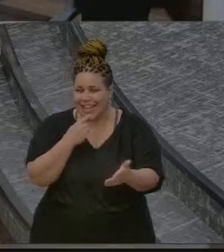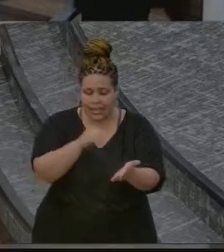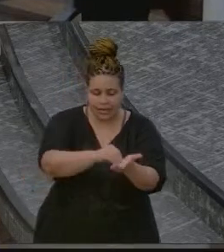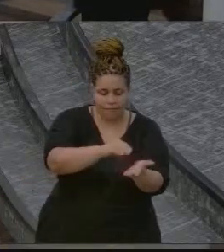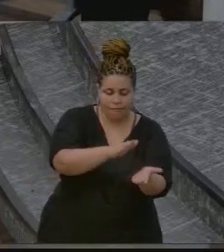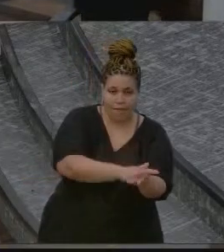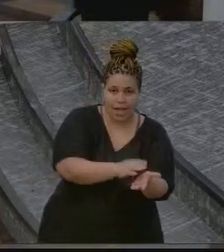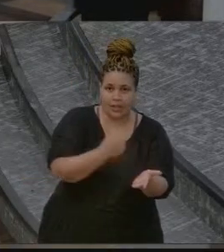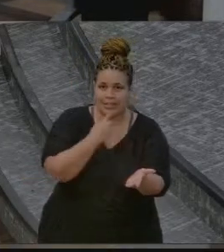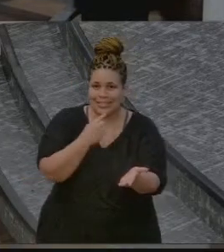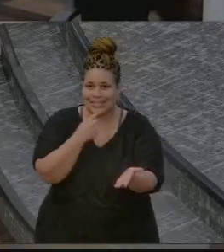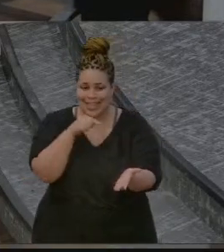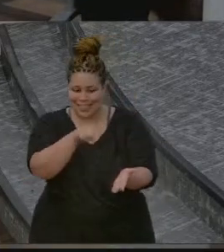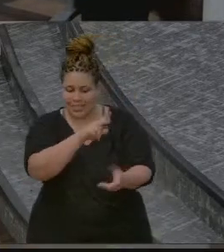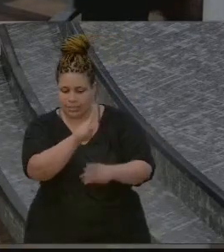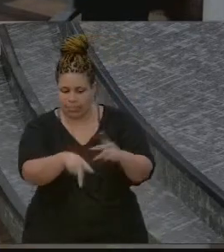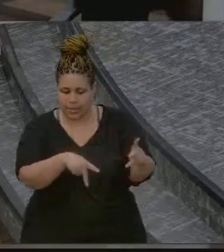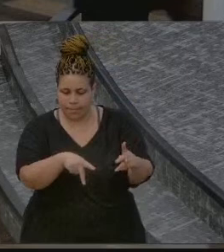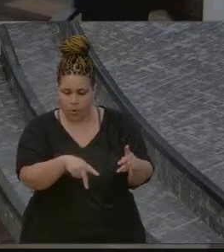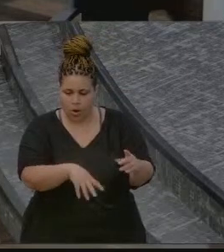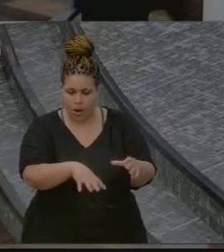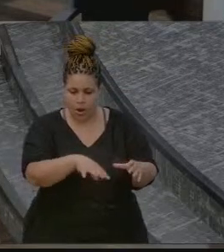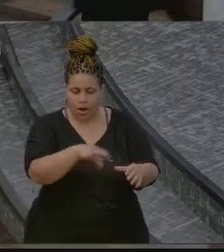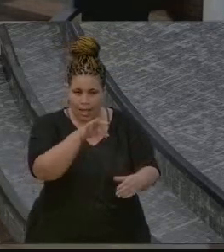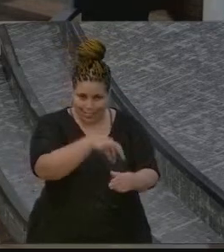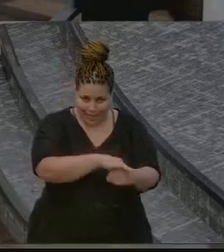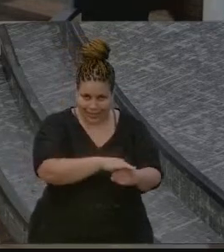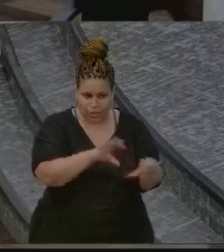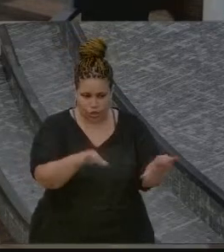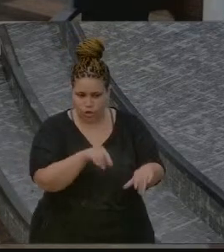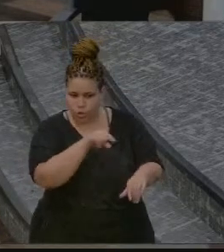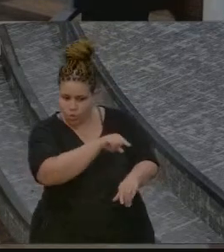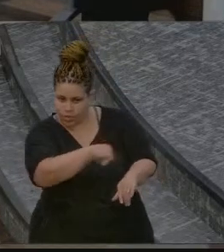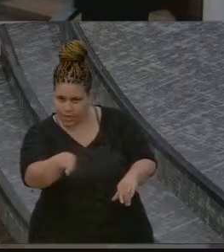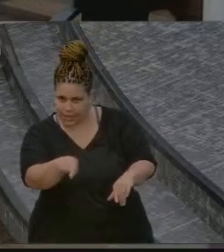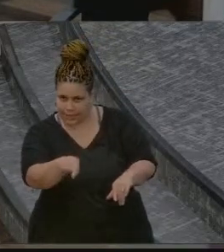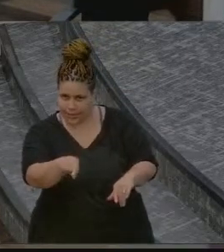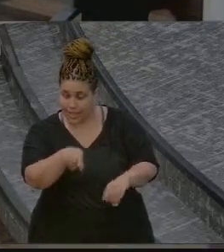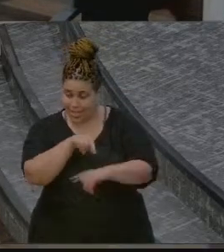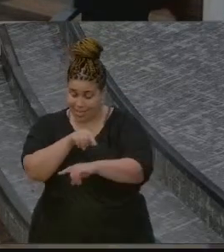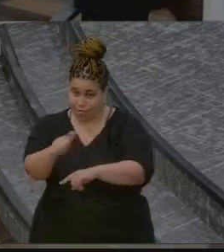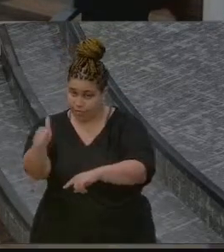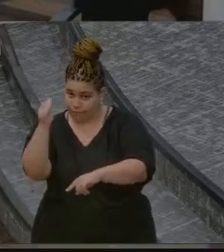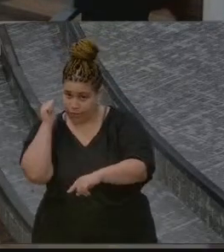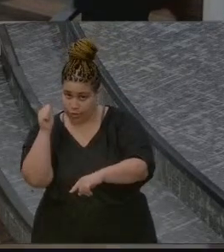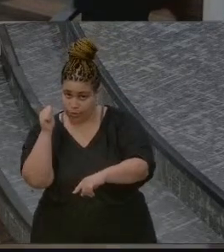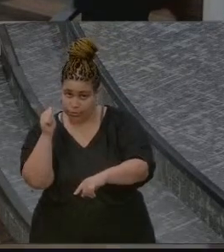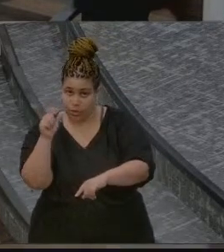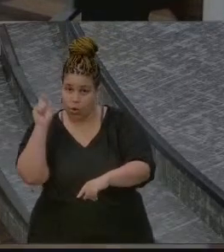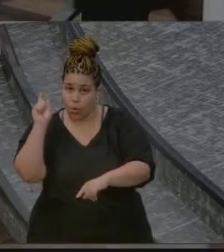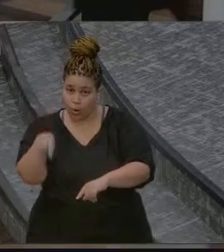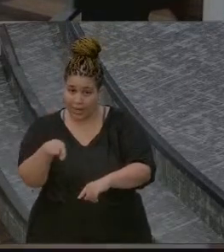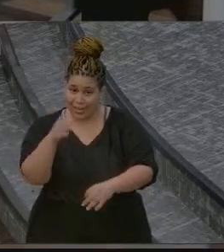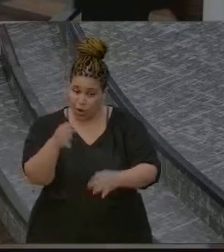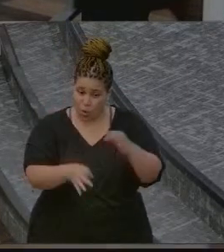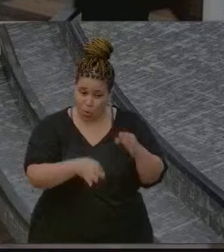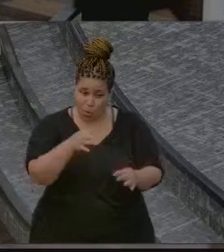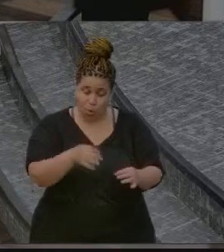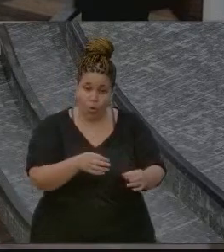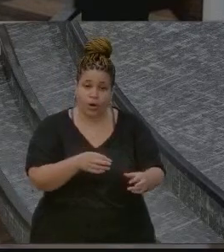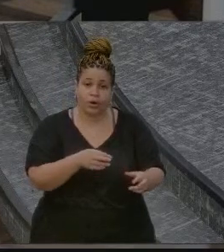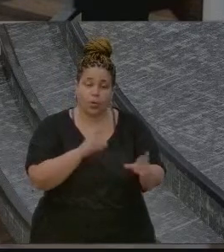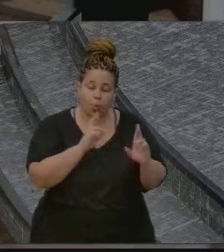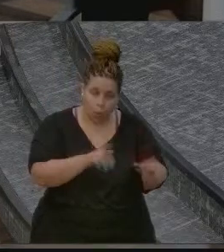clear legal duty to do this. They've refused. We need the court to order them to do it. If the court issues that